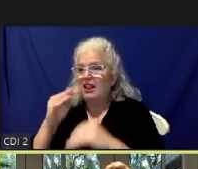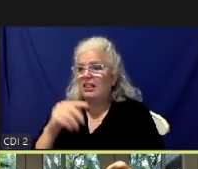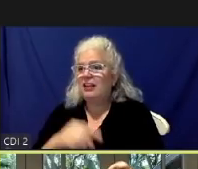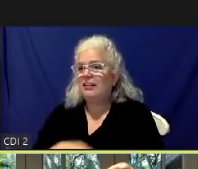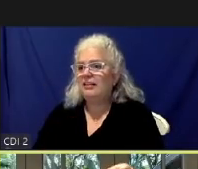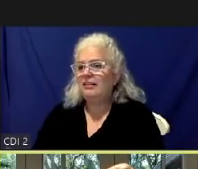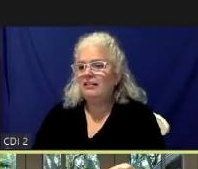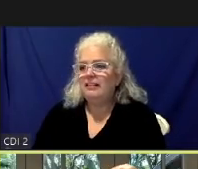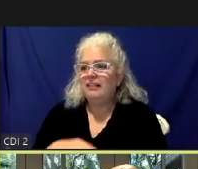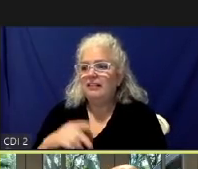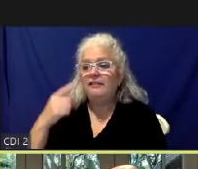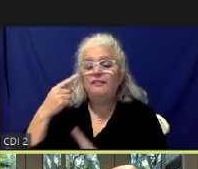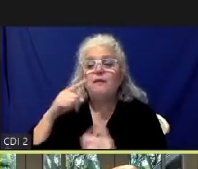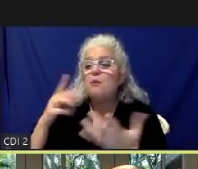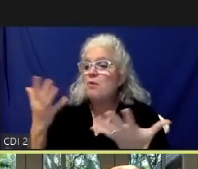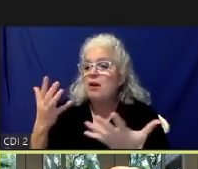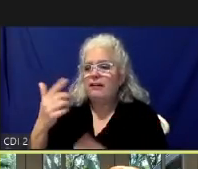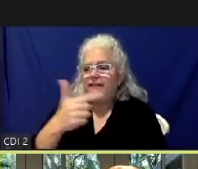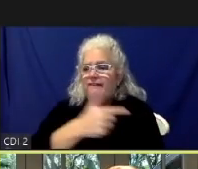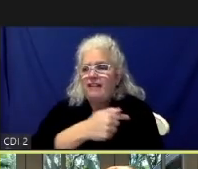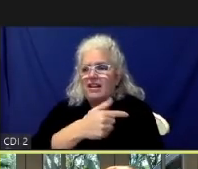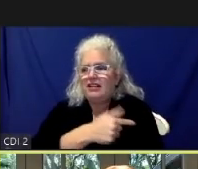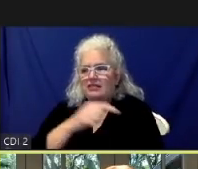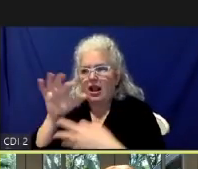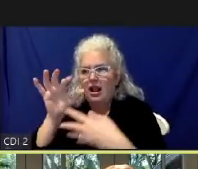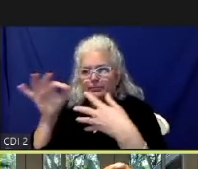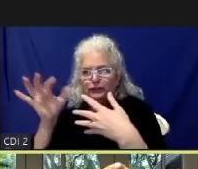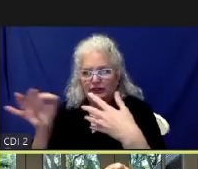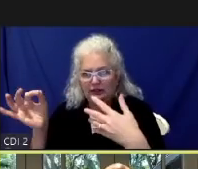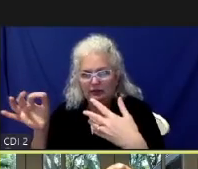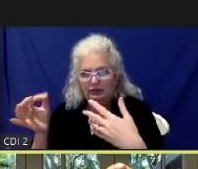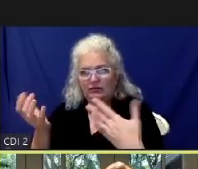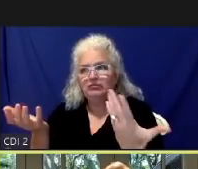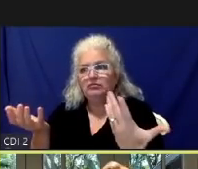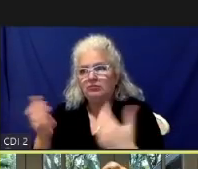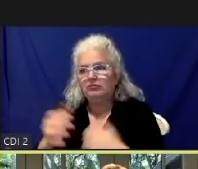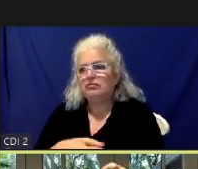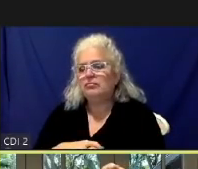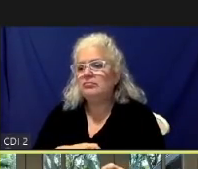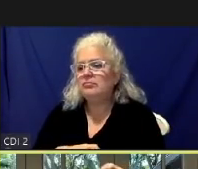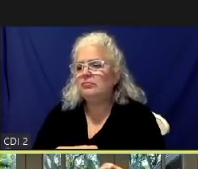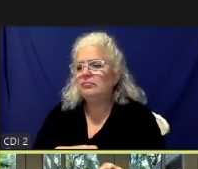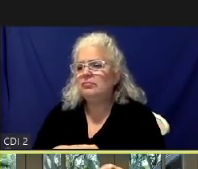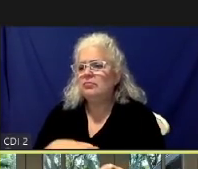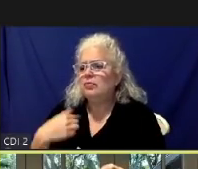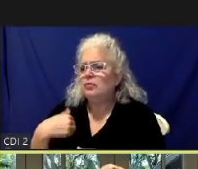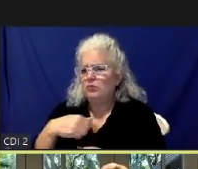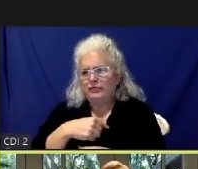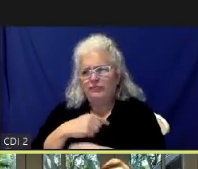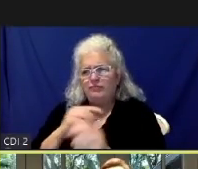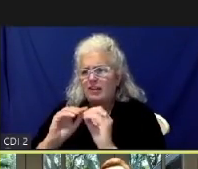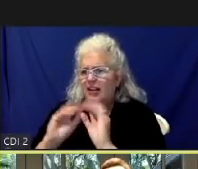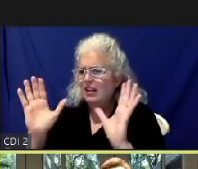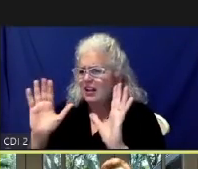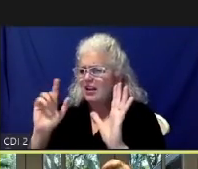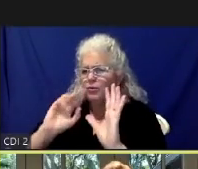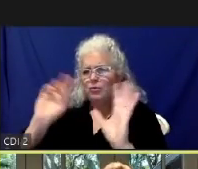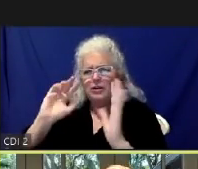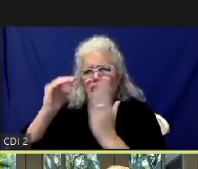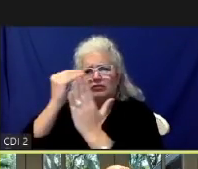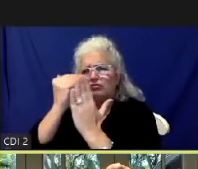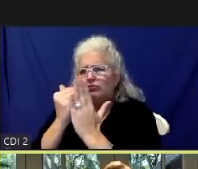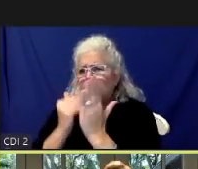really crucial because we want to provide clarity to Marin County residents about where exactly vaccinations are happening here in